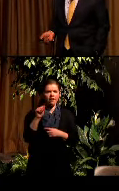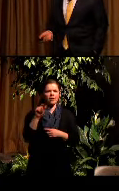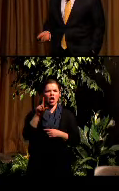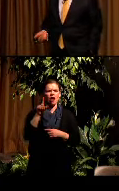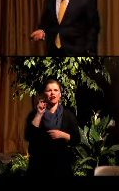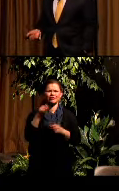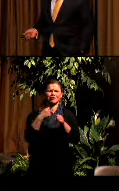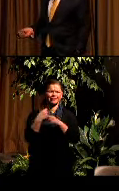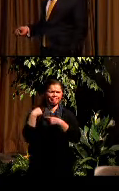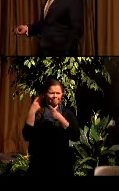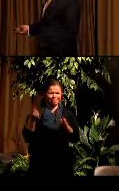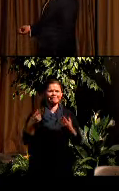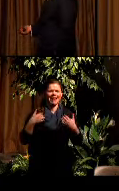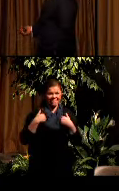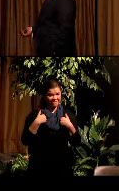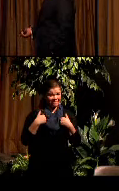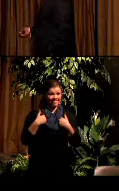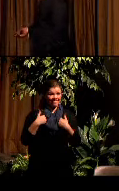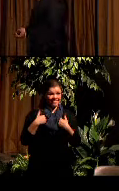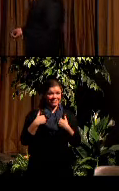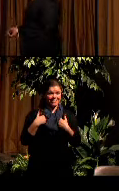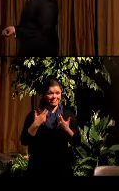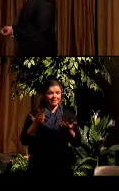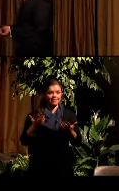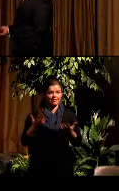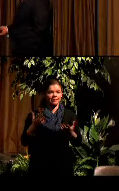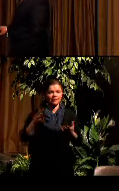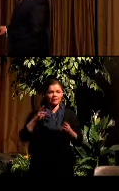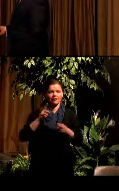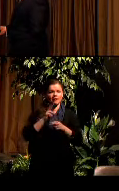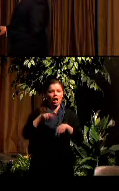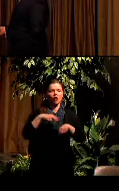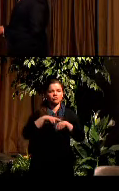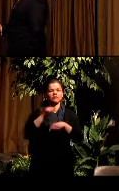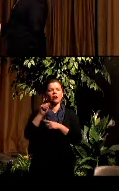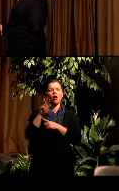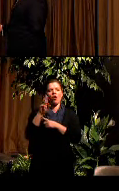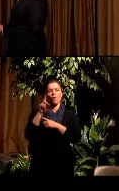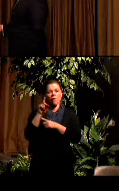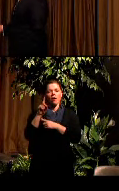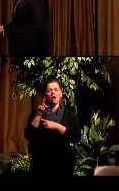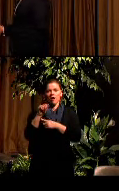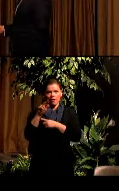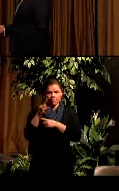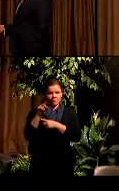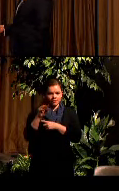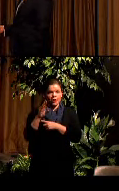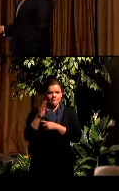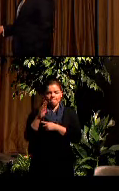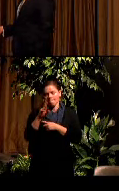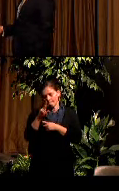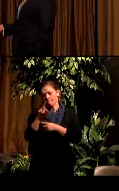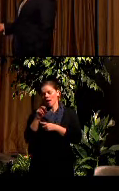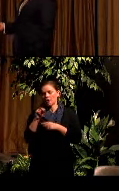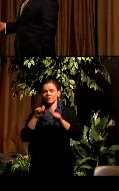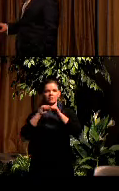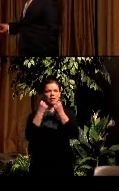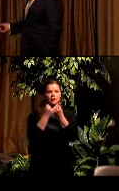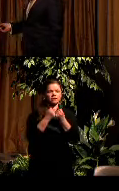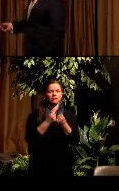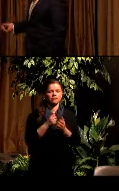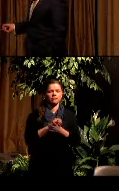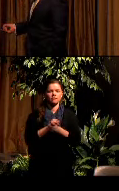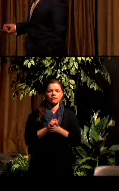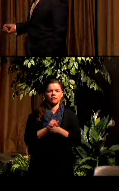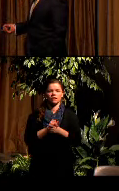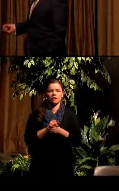monitored and kept by the National Audubon Society. We used waterfowl surveys and several different types of surveys that